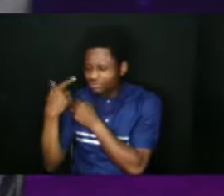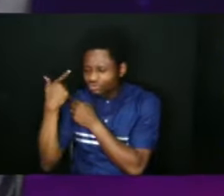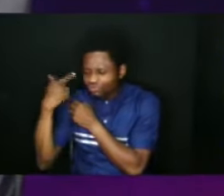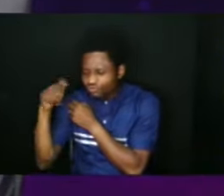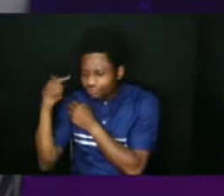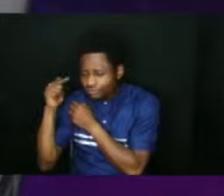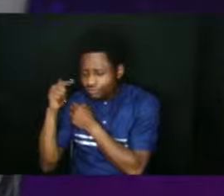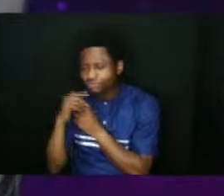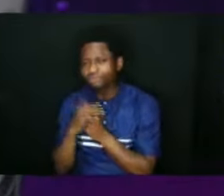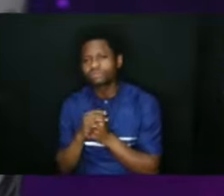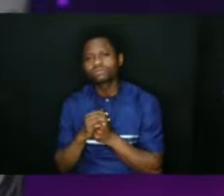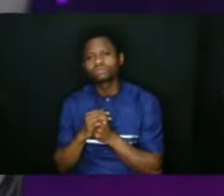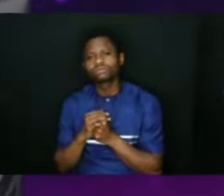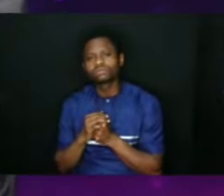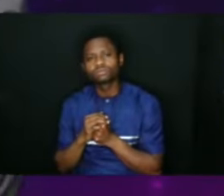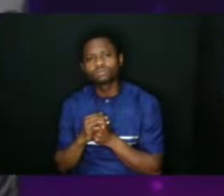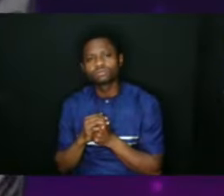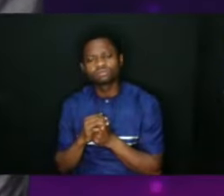But